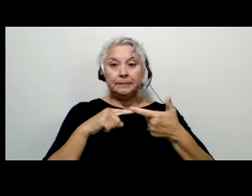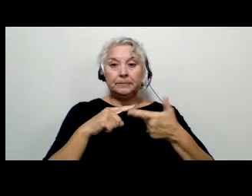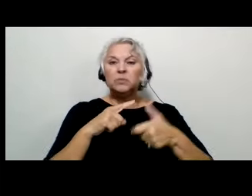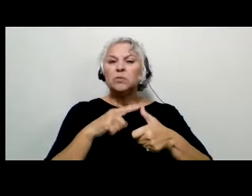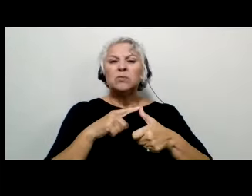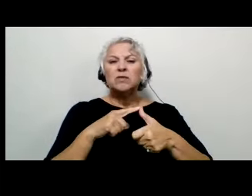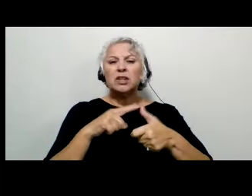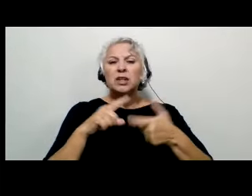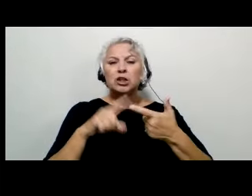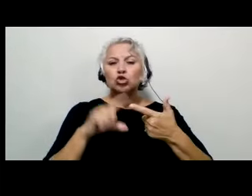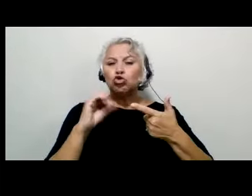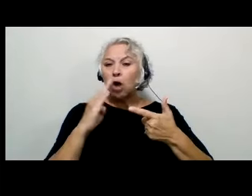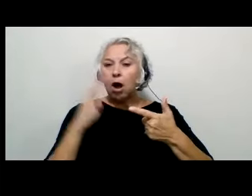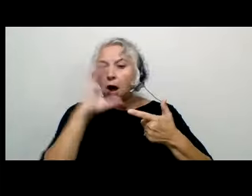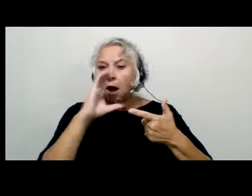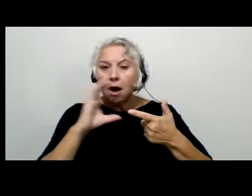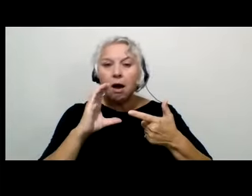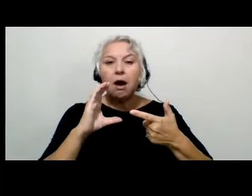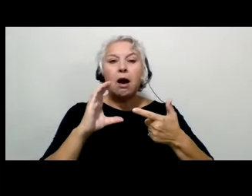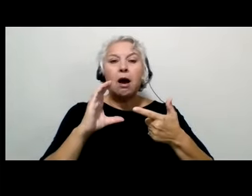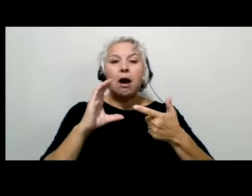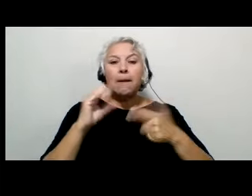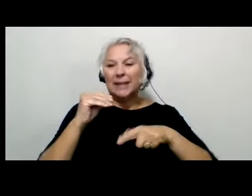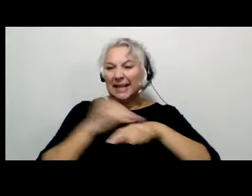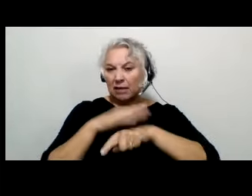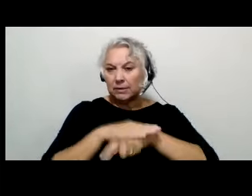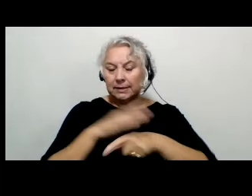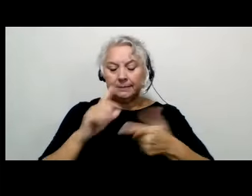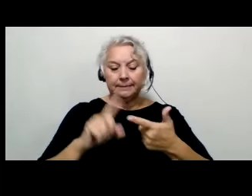job exploration and counseling.